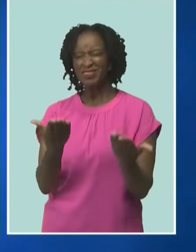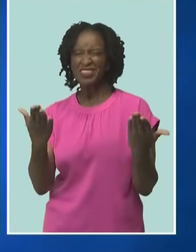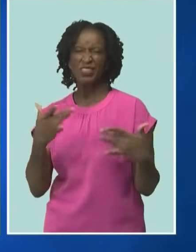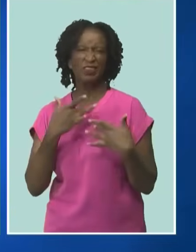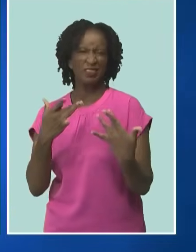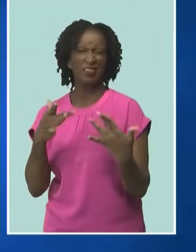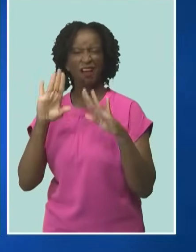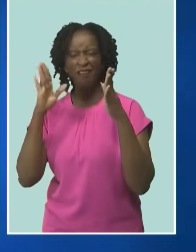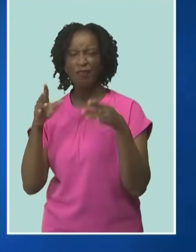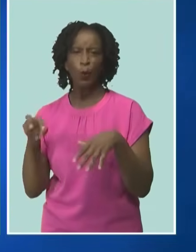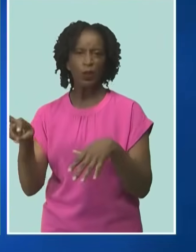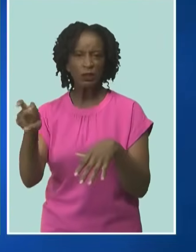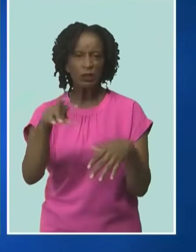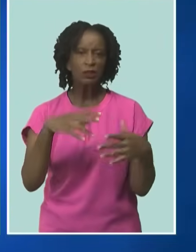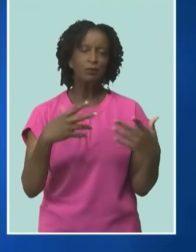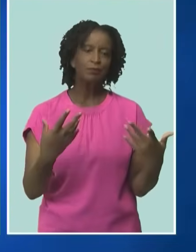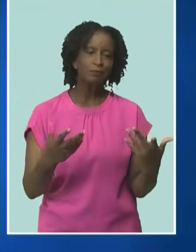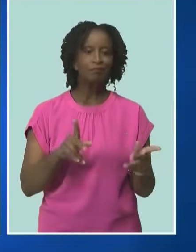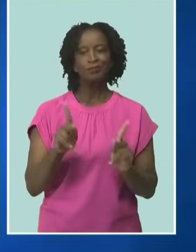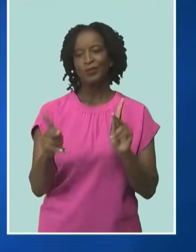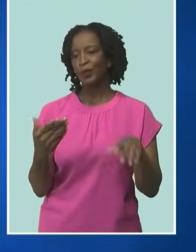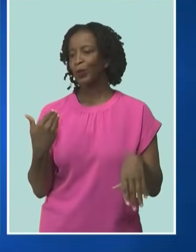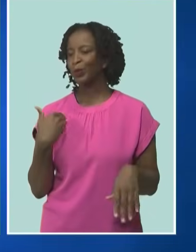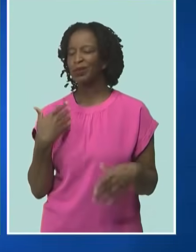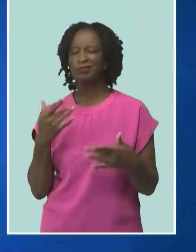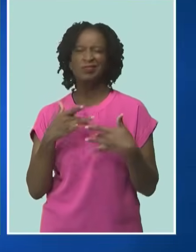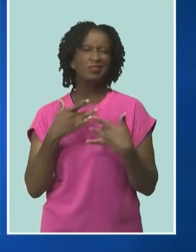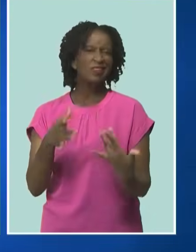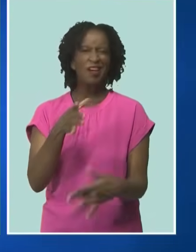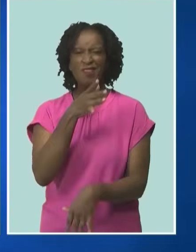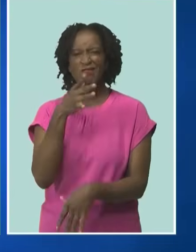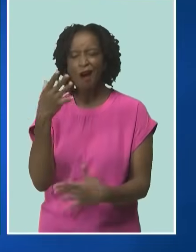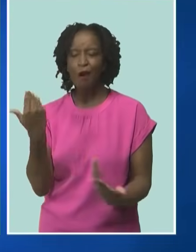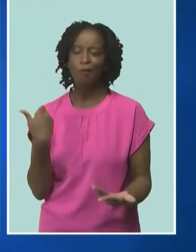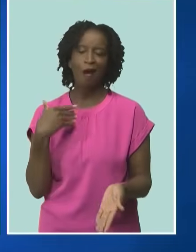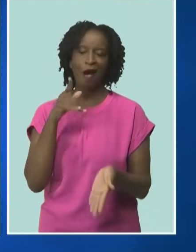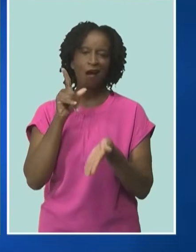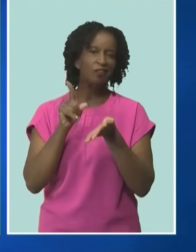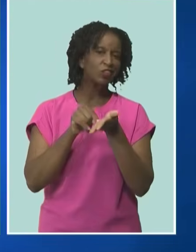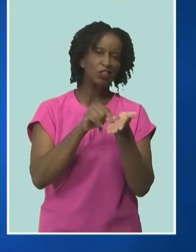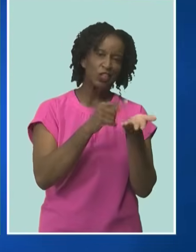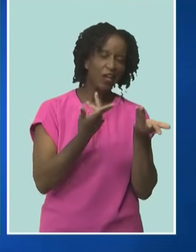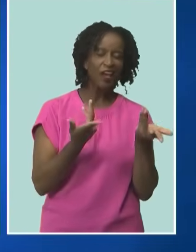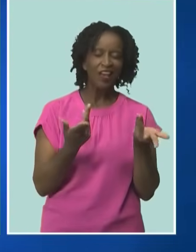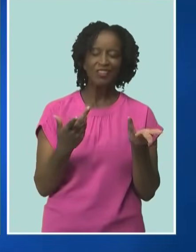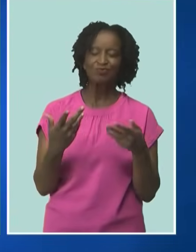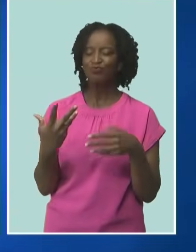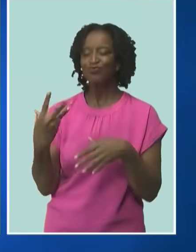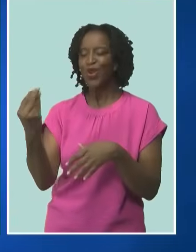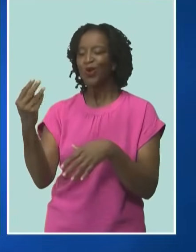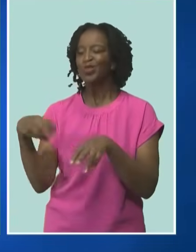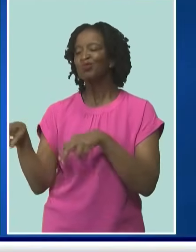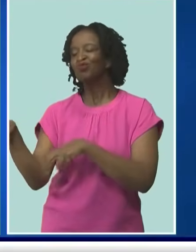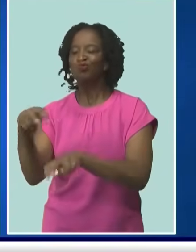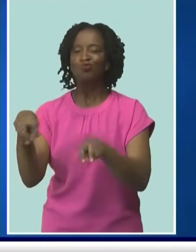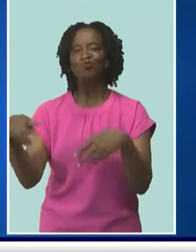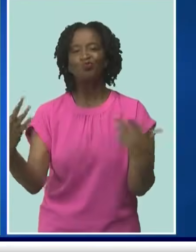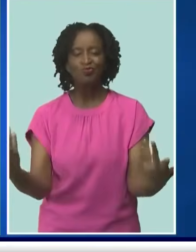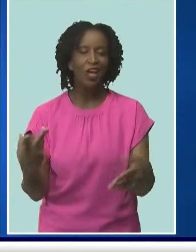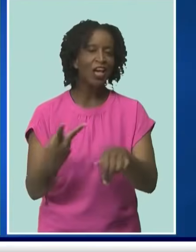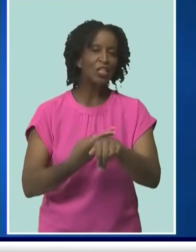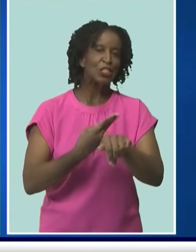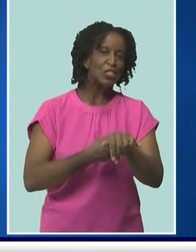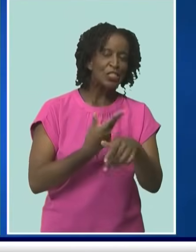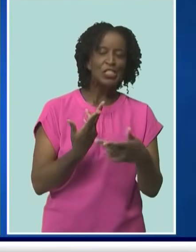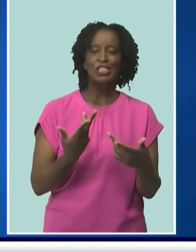quite agrarian, you know, everybody got some chickens, yard and otherwise. And sheep, cows, goats, you know, everybody has a little